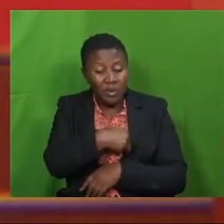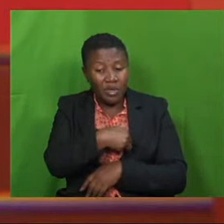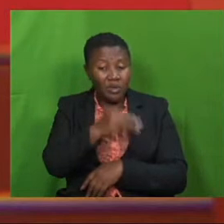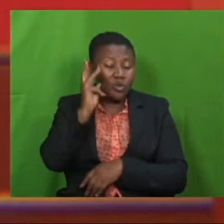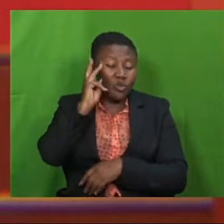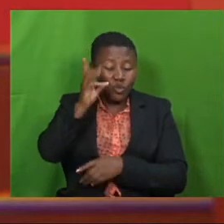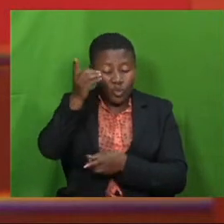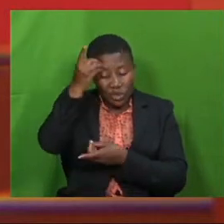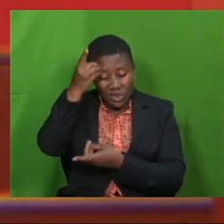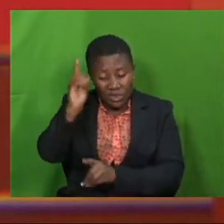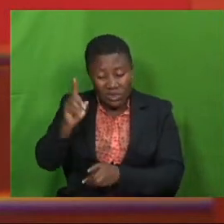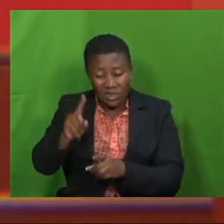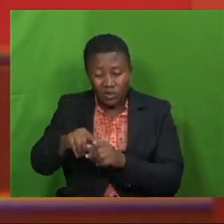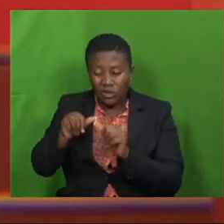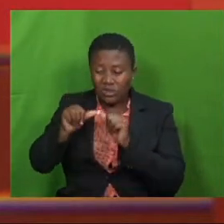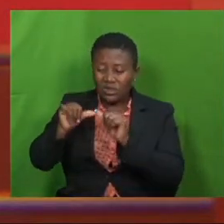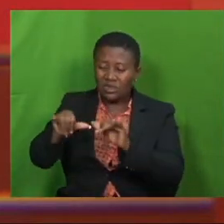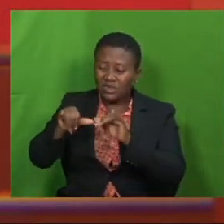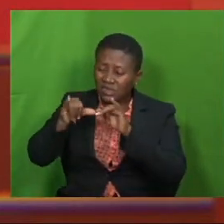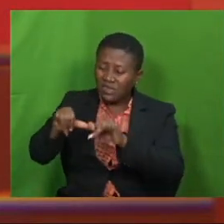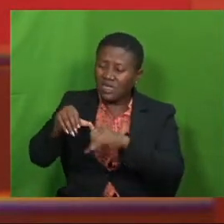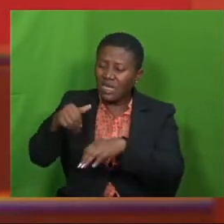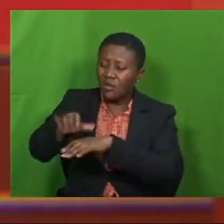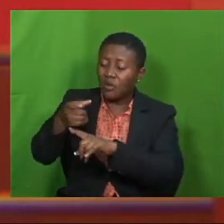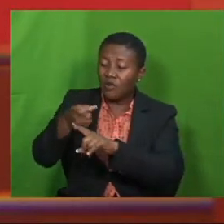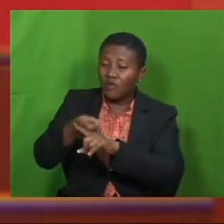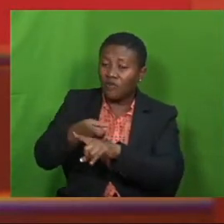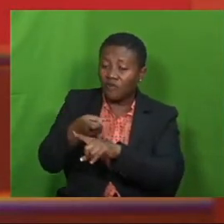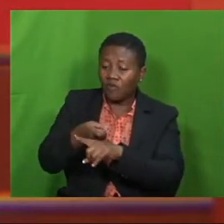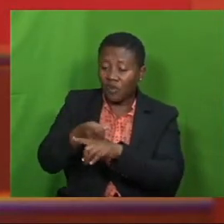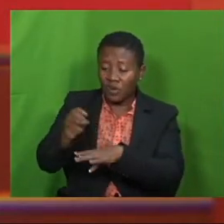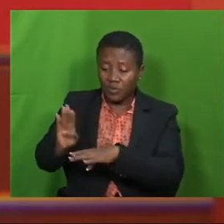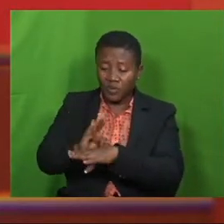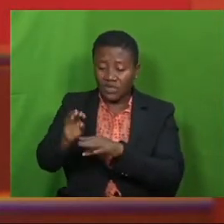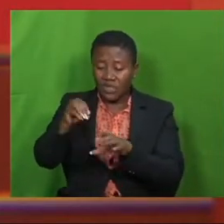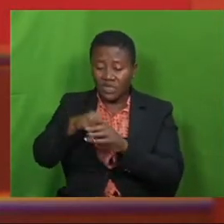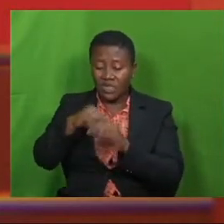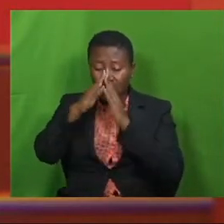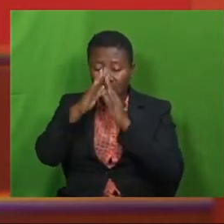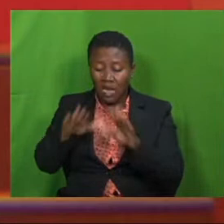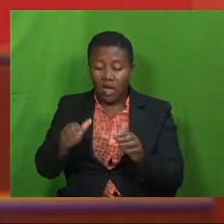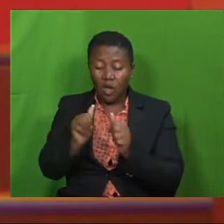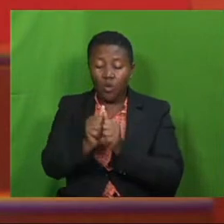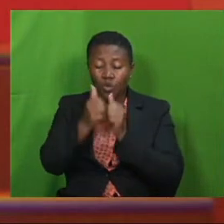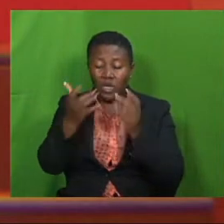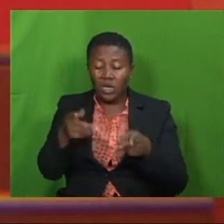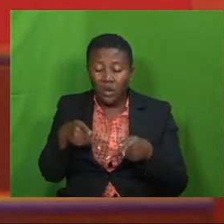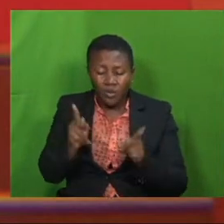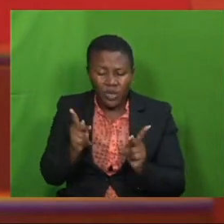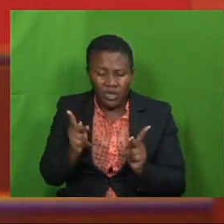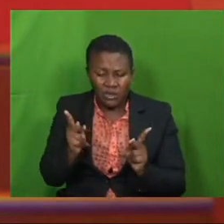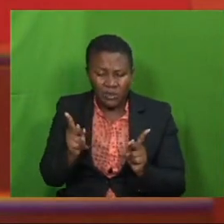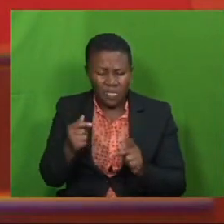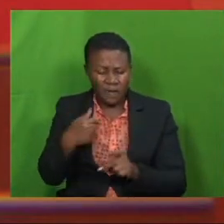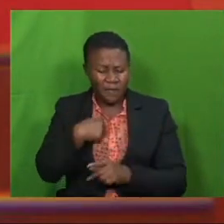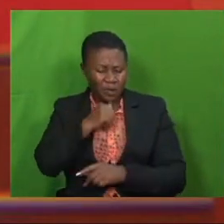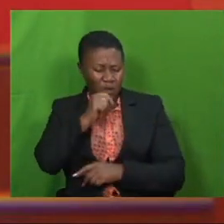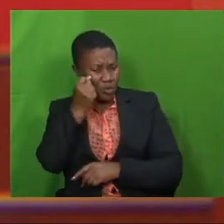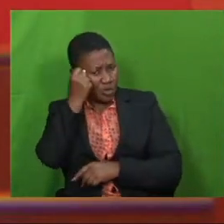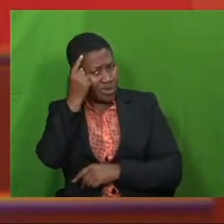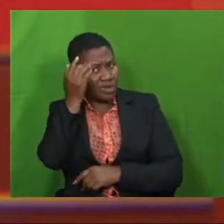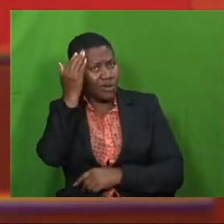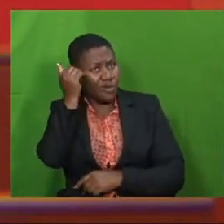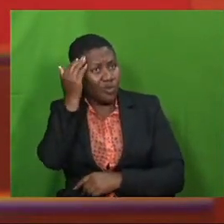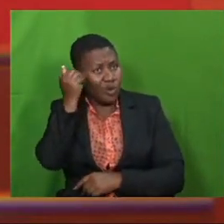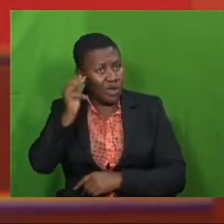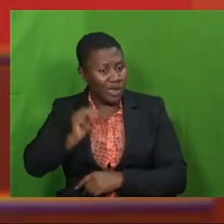away from the business of the House for days without permission. I do not understand why MPs will